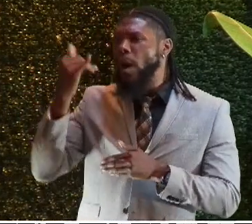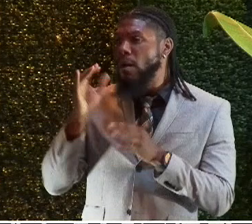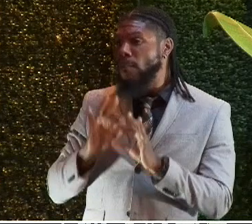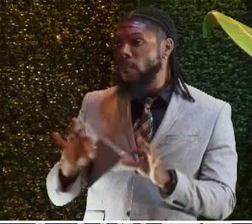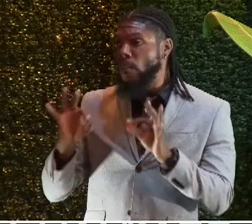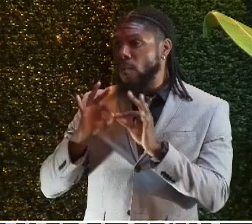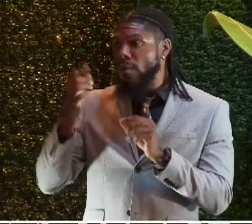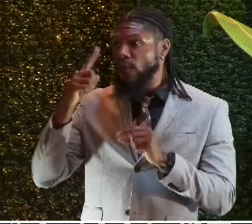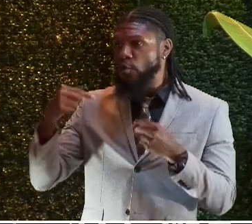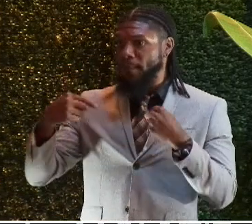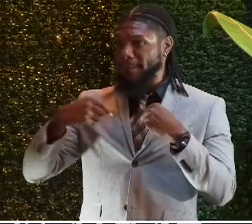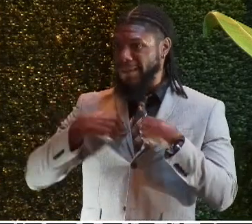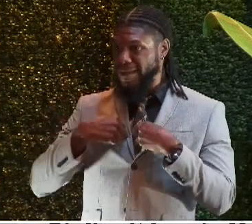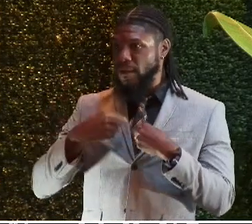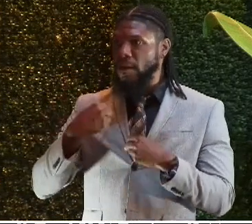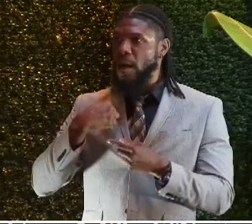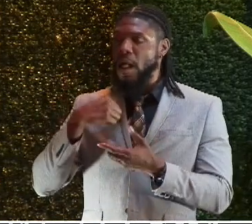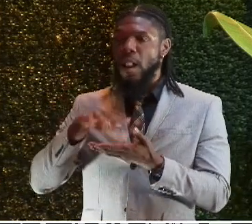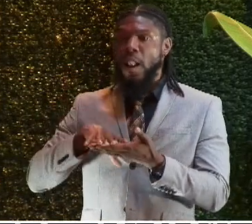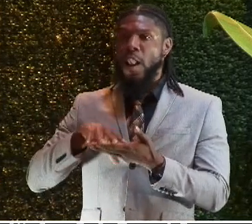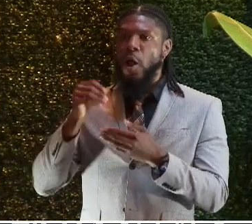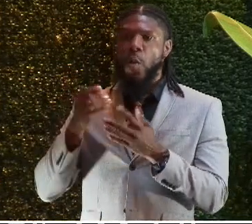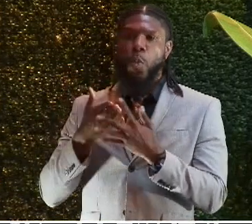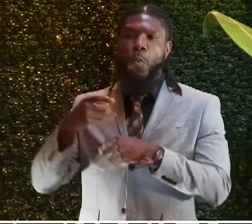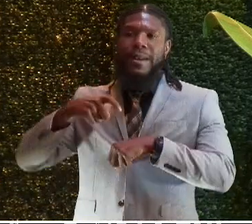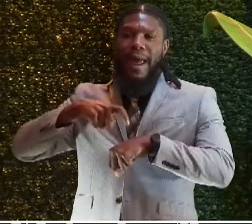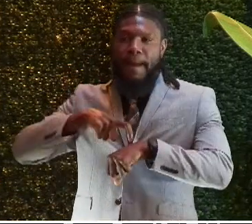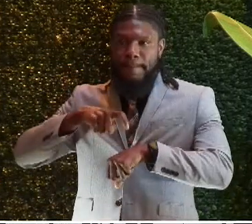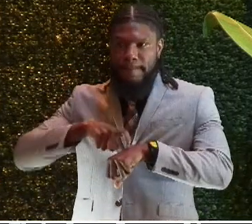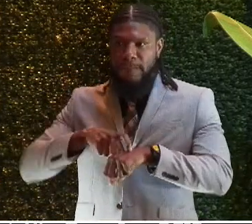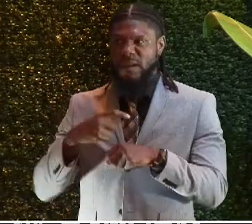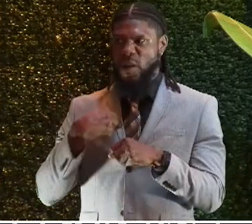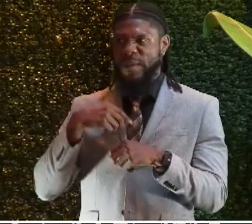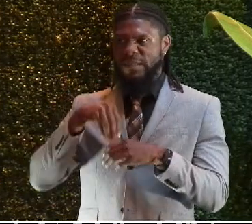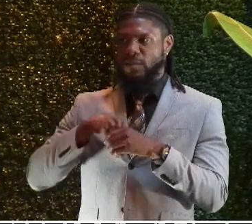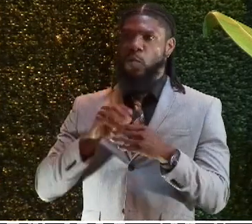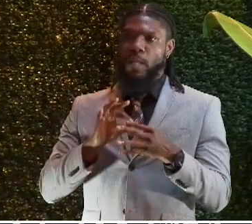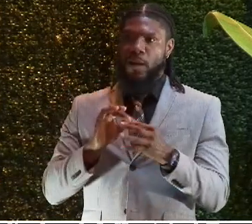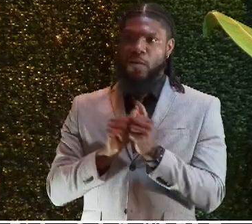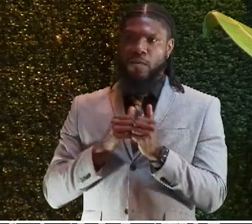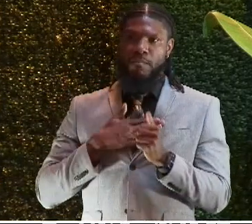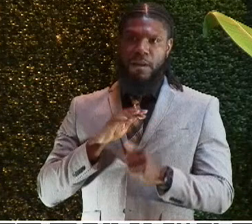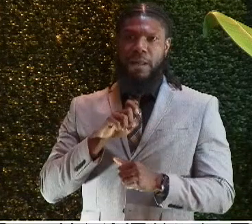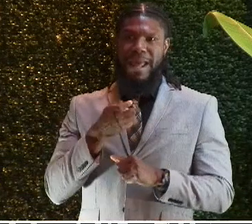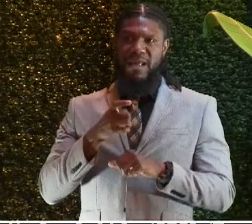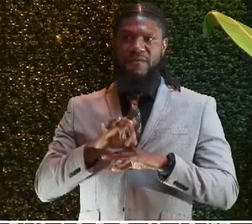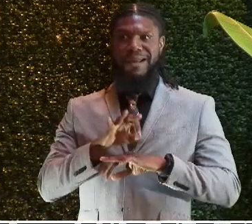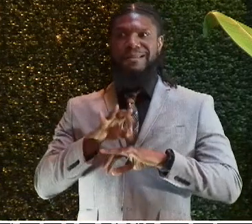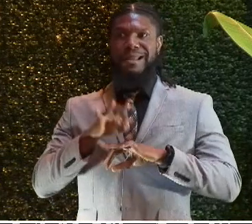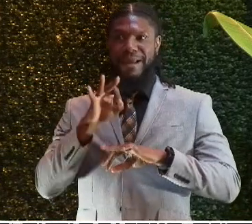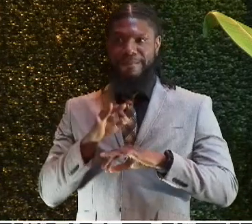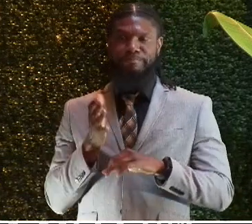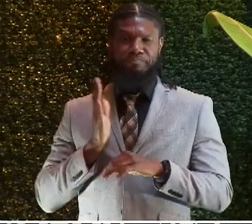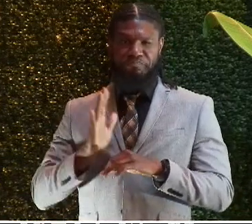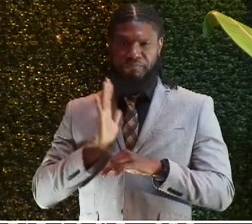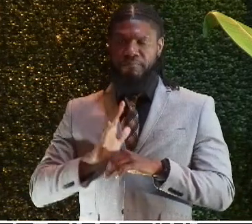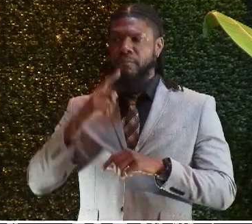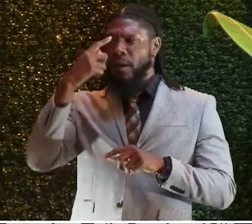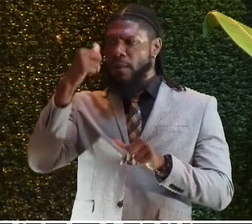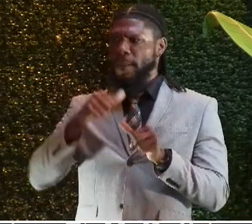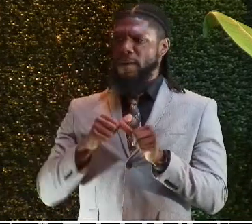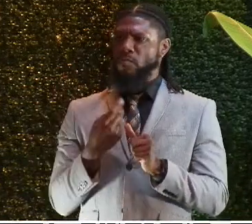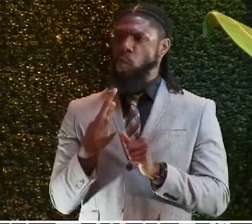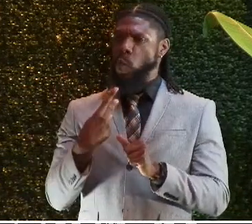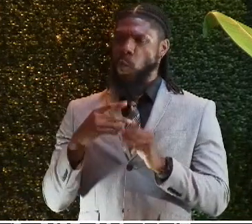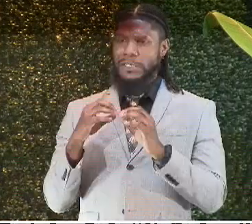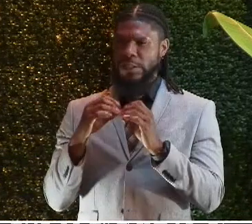me, I learned over time. I was in this relationship with my ex-fiance, and I just remember us getting into an